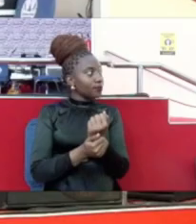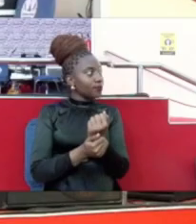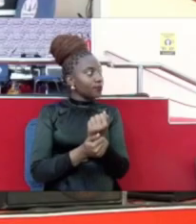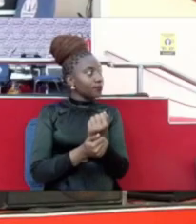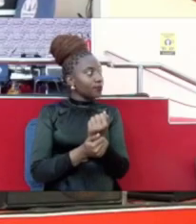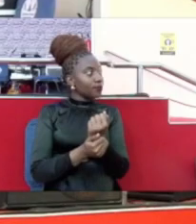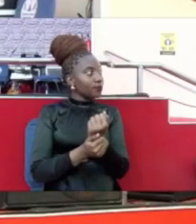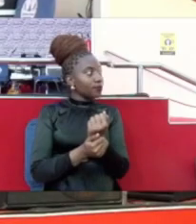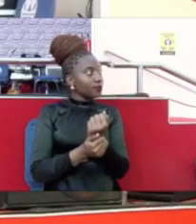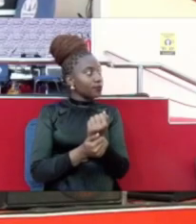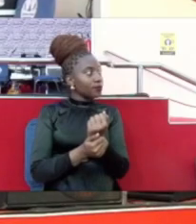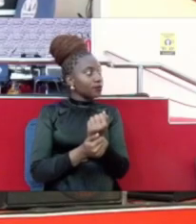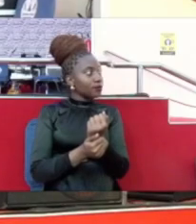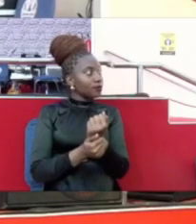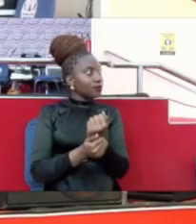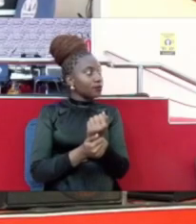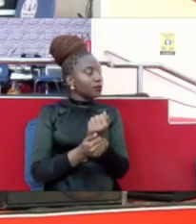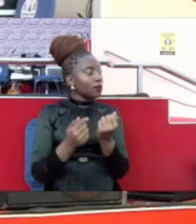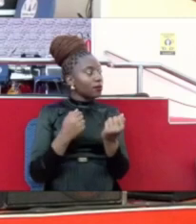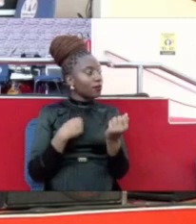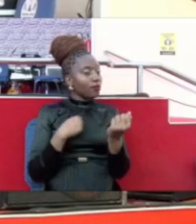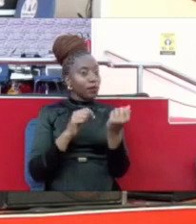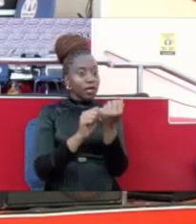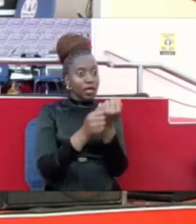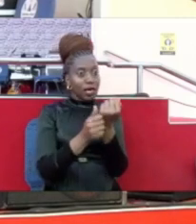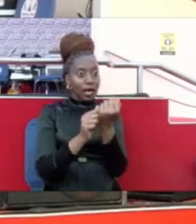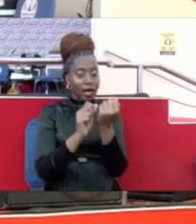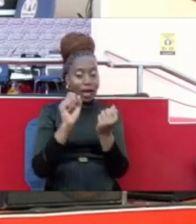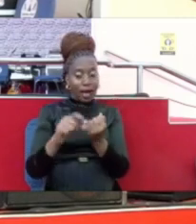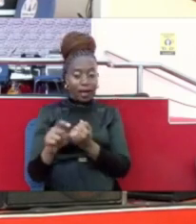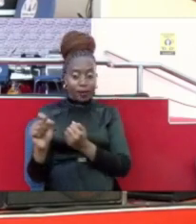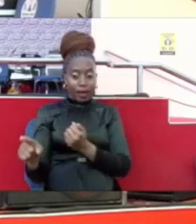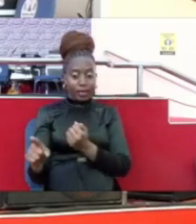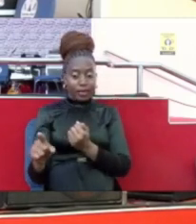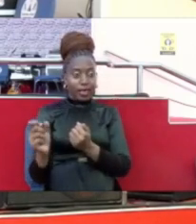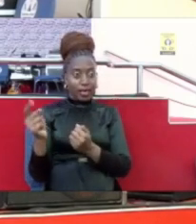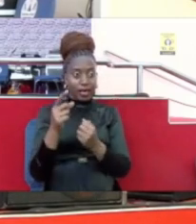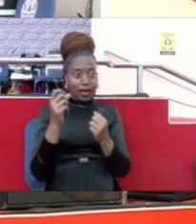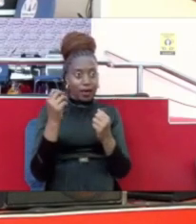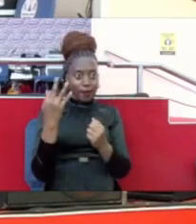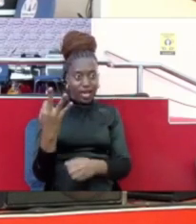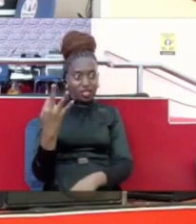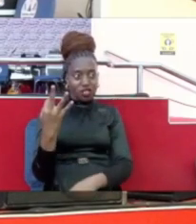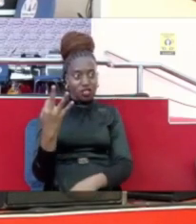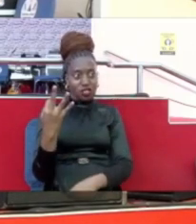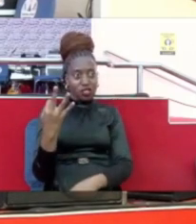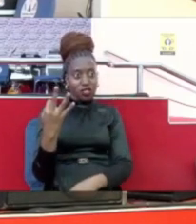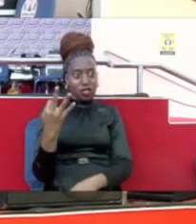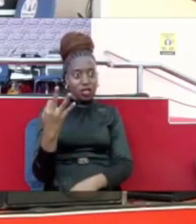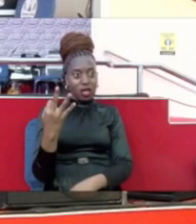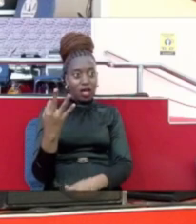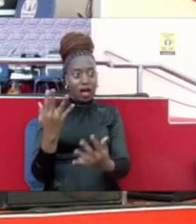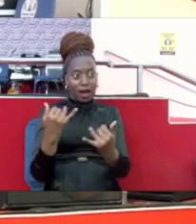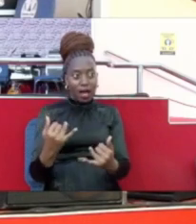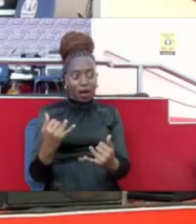Hello, I planted on March, the beginning of the March. Mwezi wa tatu. March, and what are we now? We're